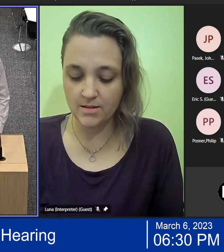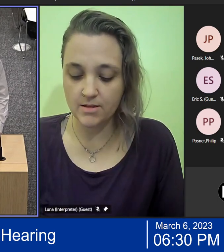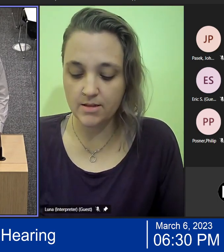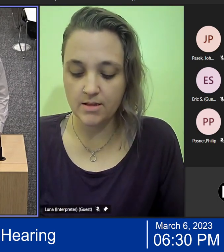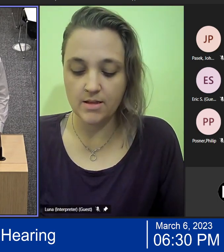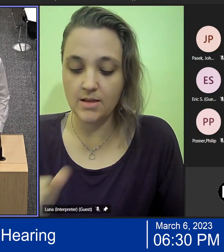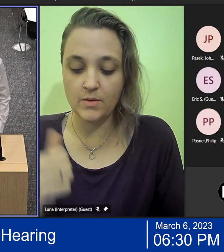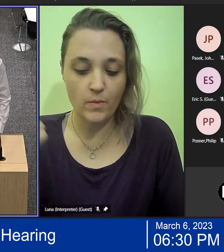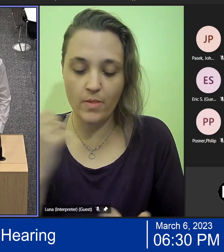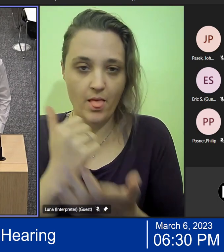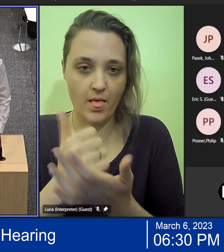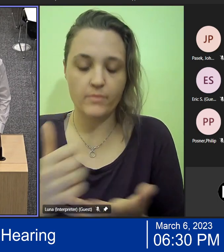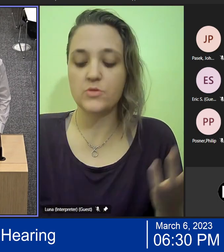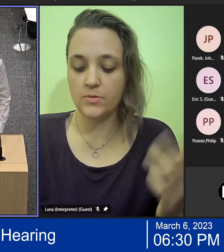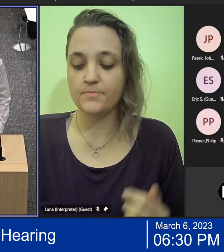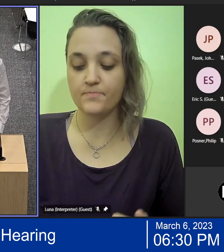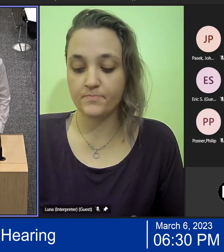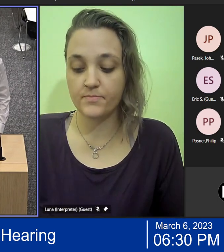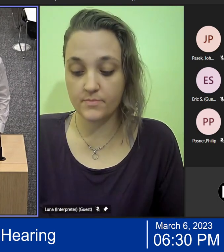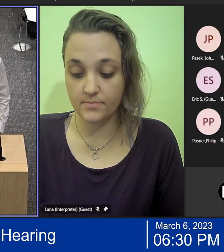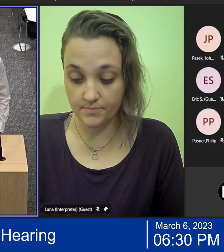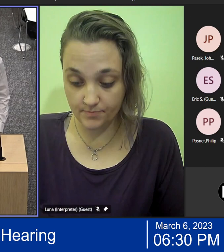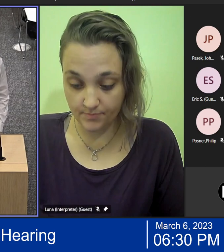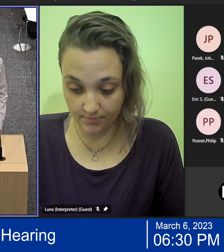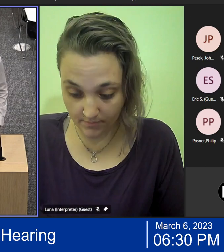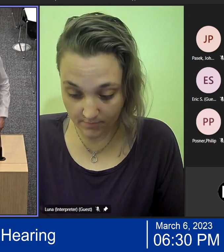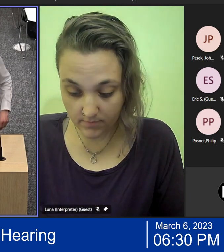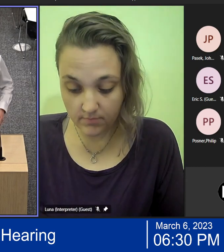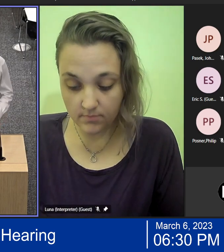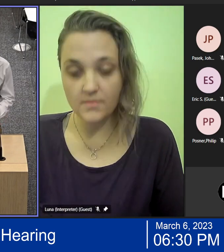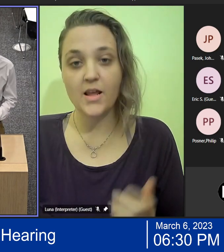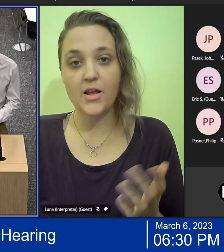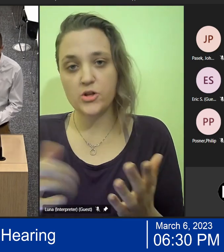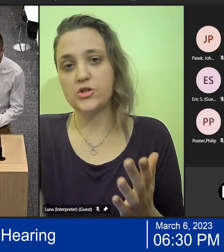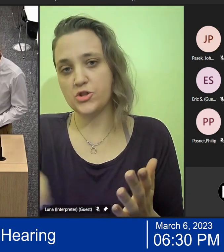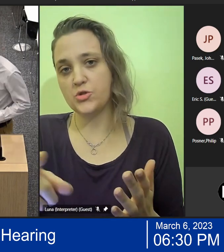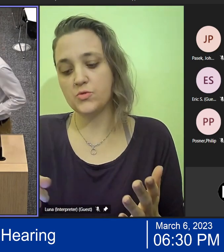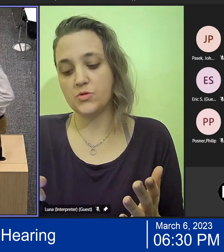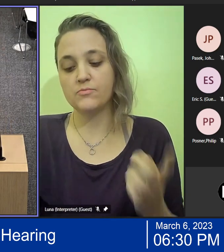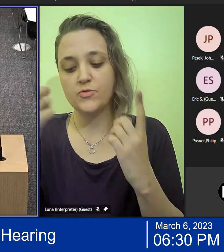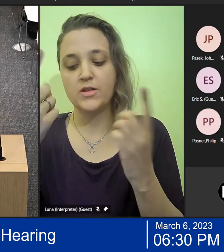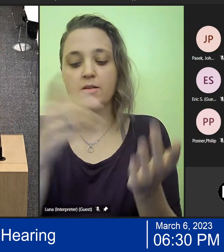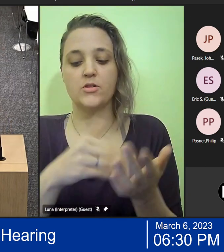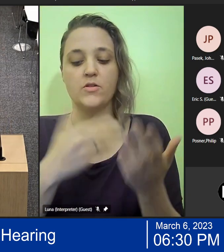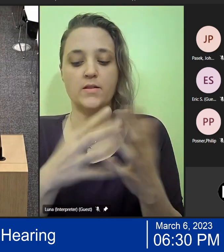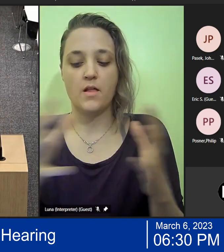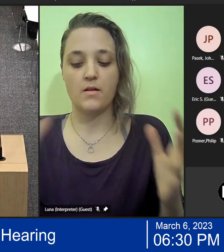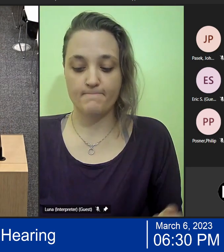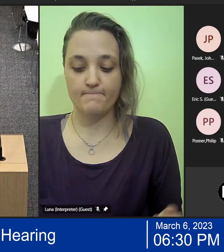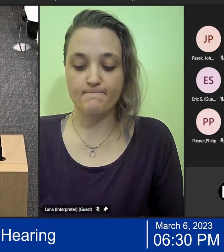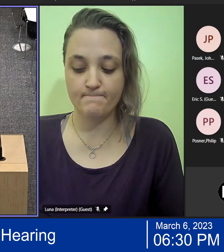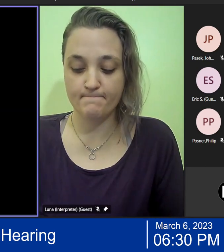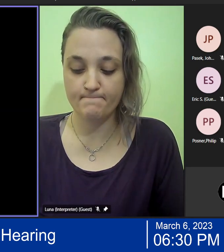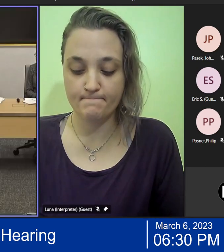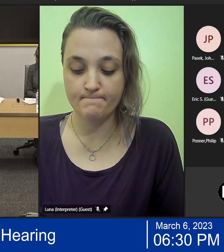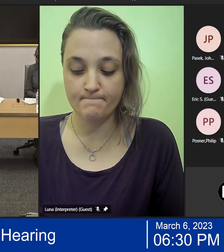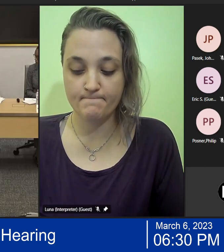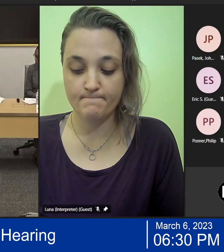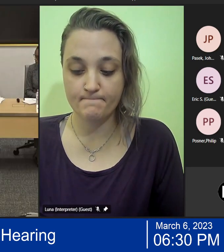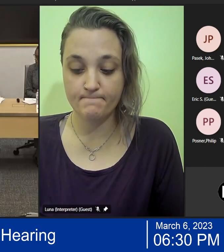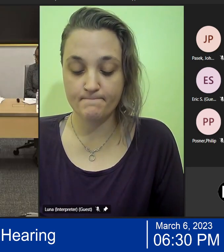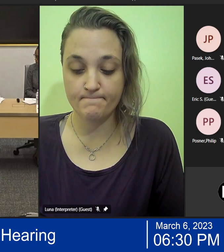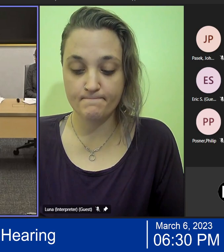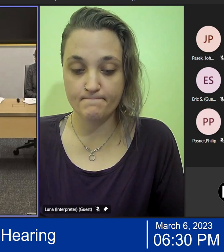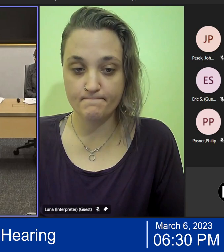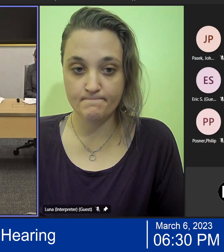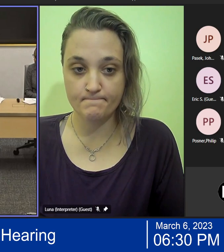is not an improvement. It's not going to help things. So I really urge you to reconsider. Thanks a lot for that.